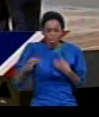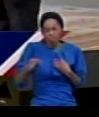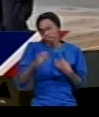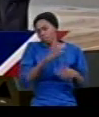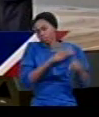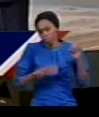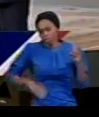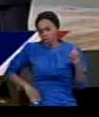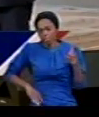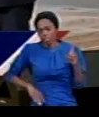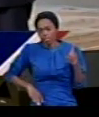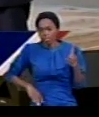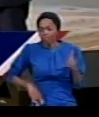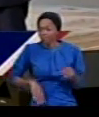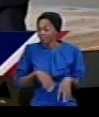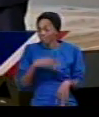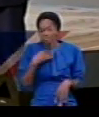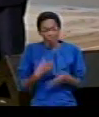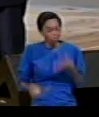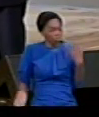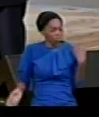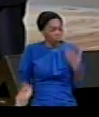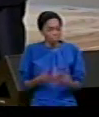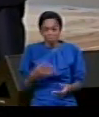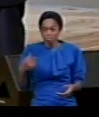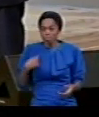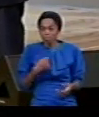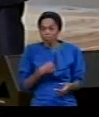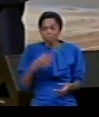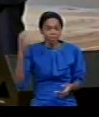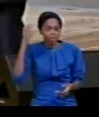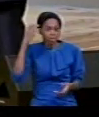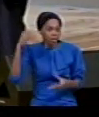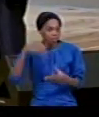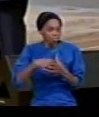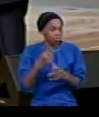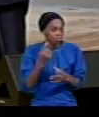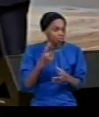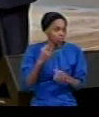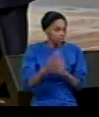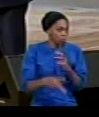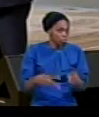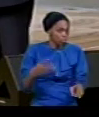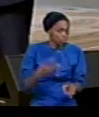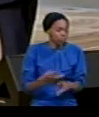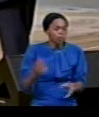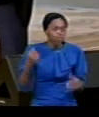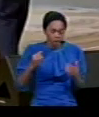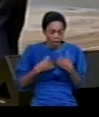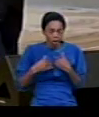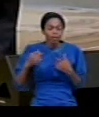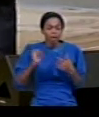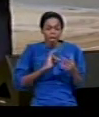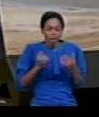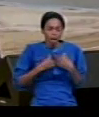mind of Christ. Whatever we're hearing in the current affairs, the mind of Christ.